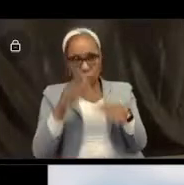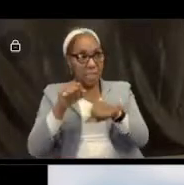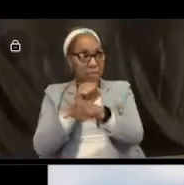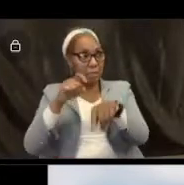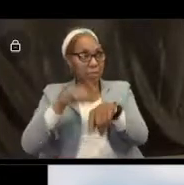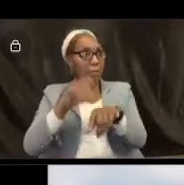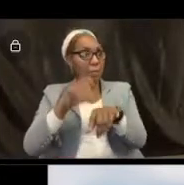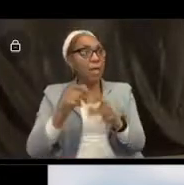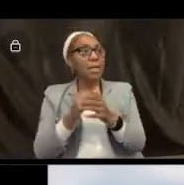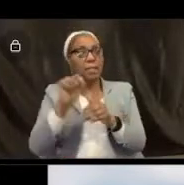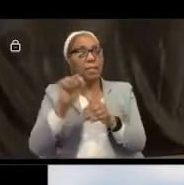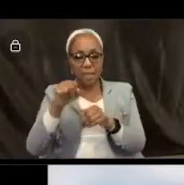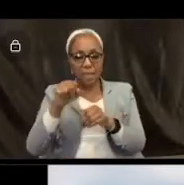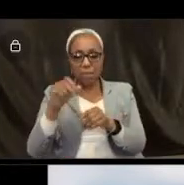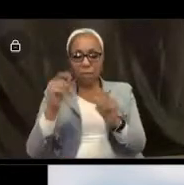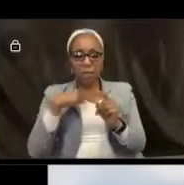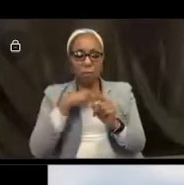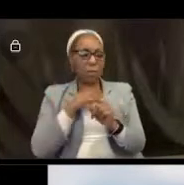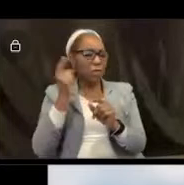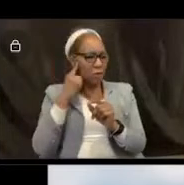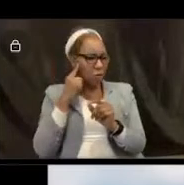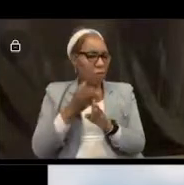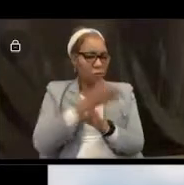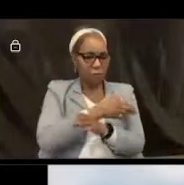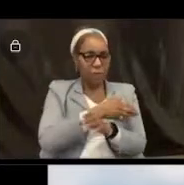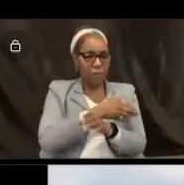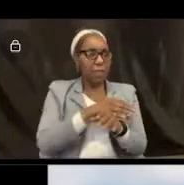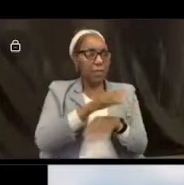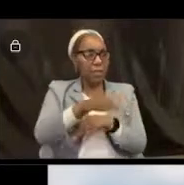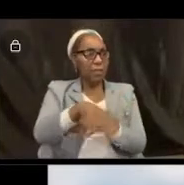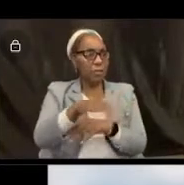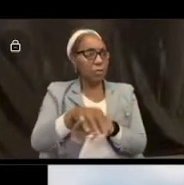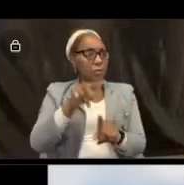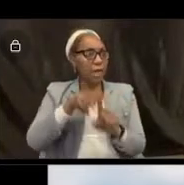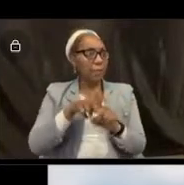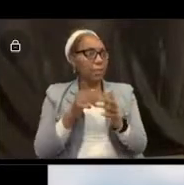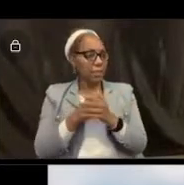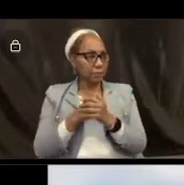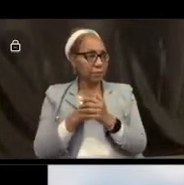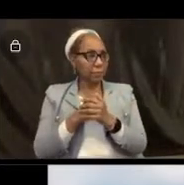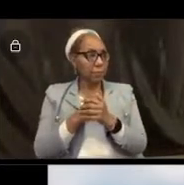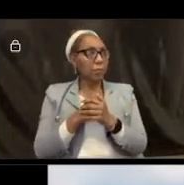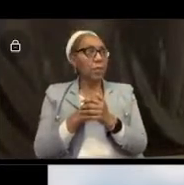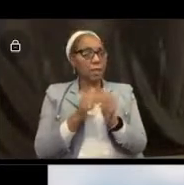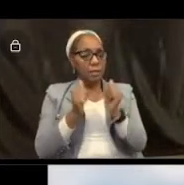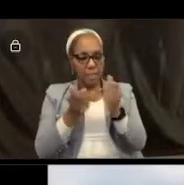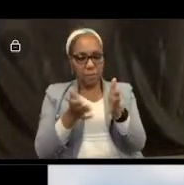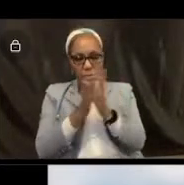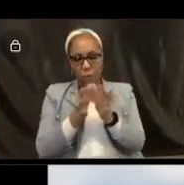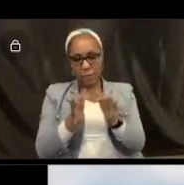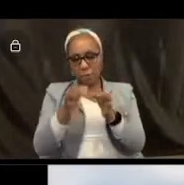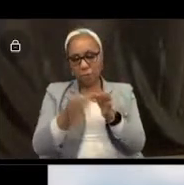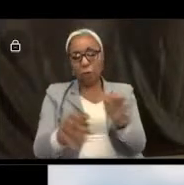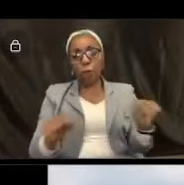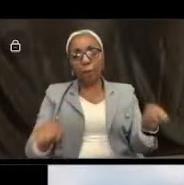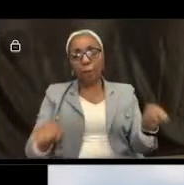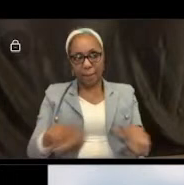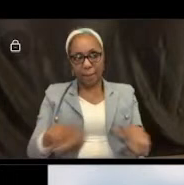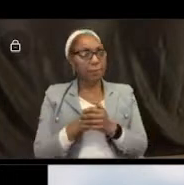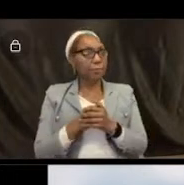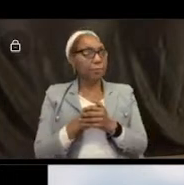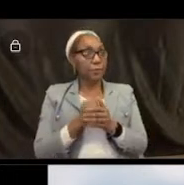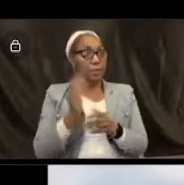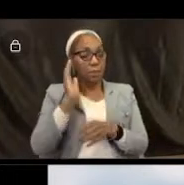always, as we heard previously in the afternoon, the applicant can request a deferral. It